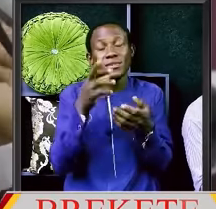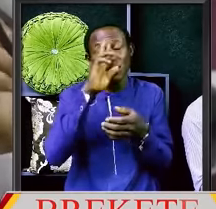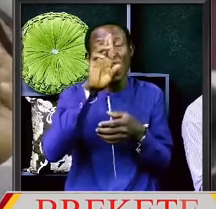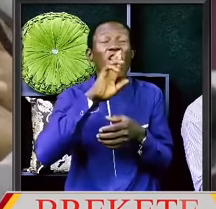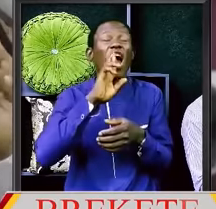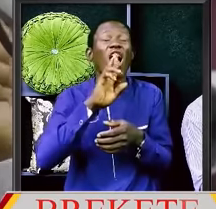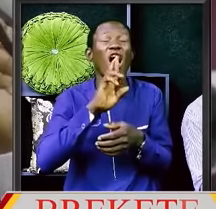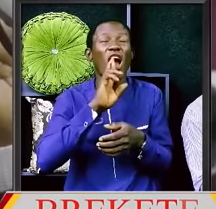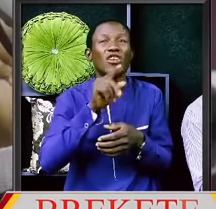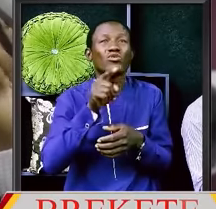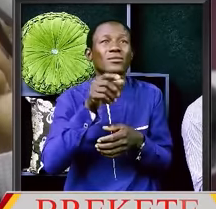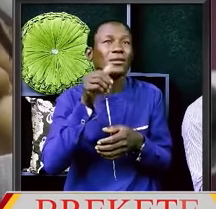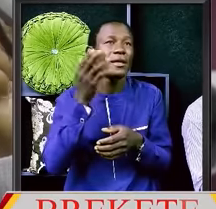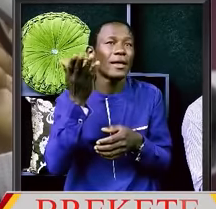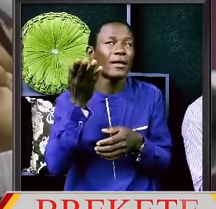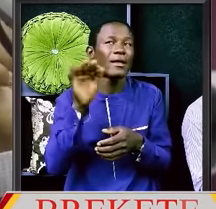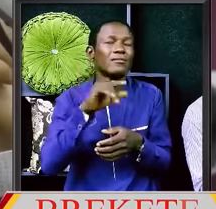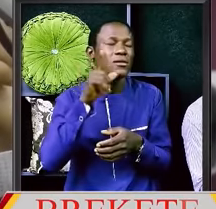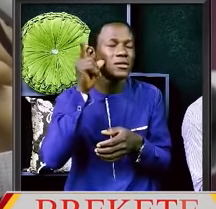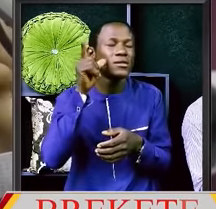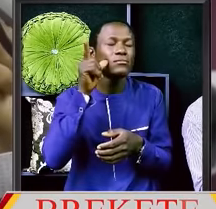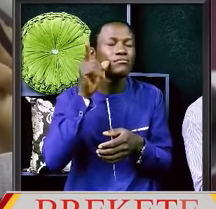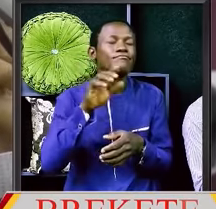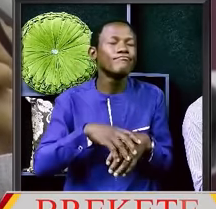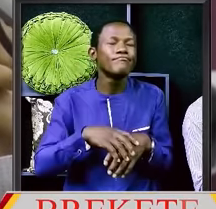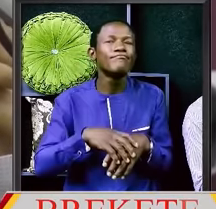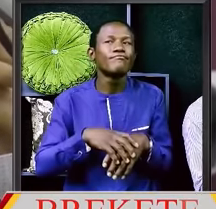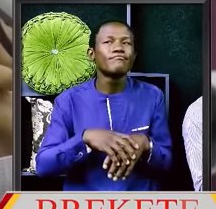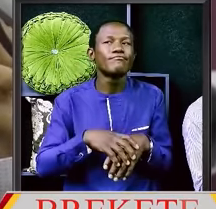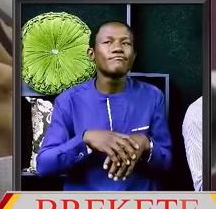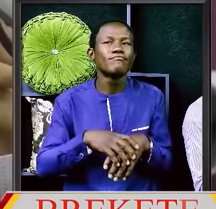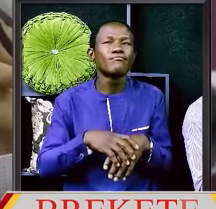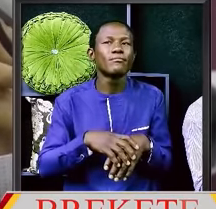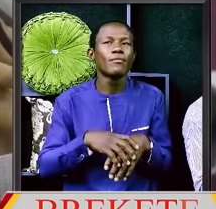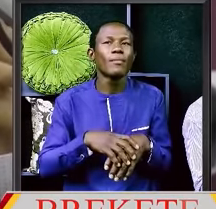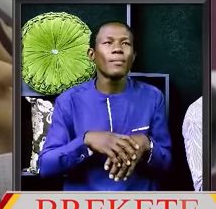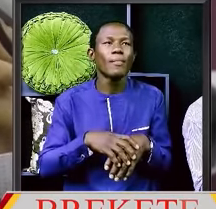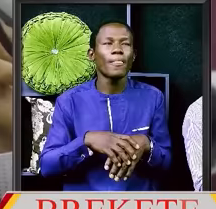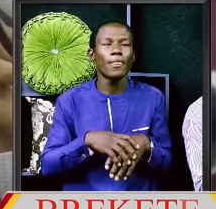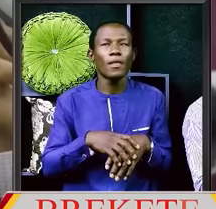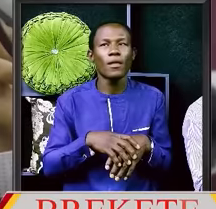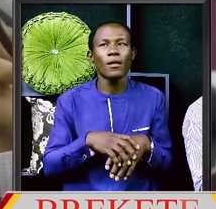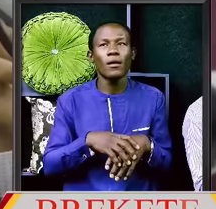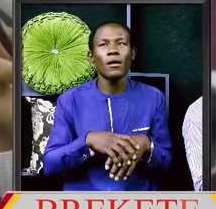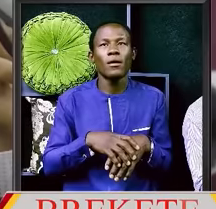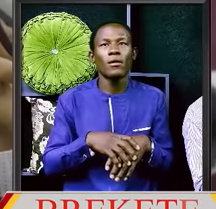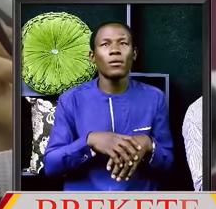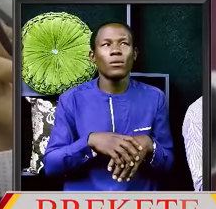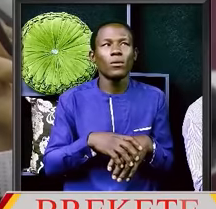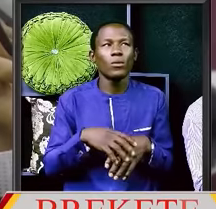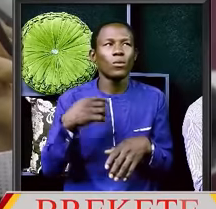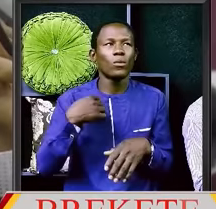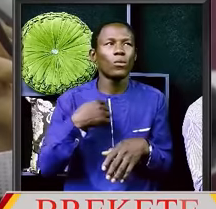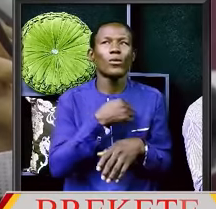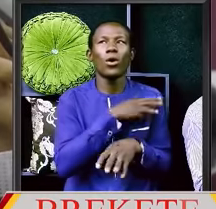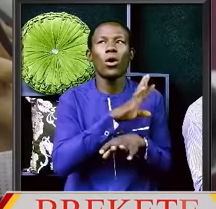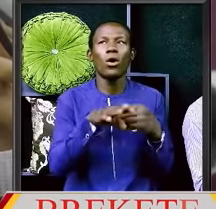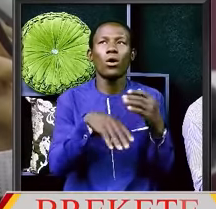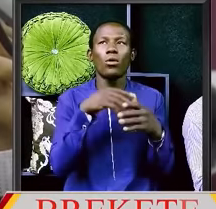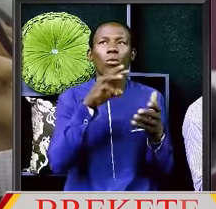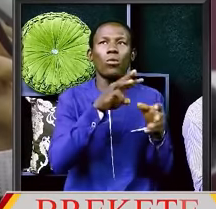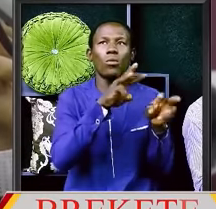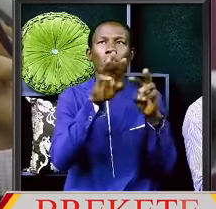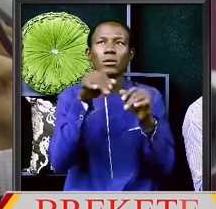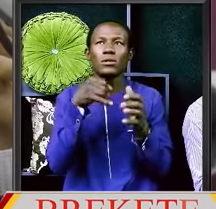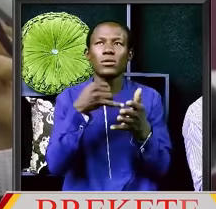sir? Yes, I'm listening to you attentively, ma. Yes, sir. Everyone was there. We all watched it on social media when